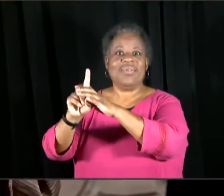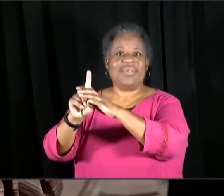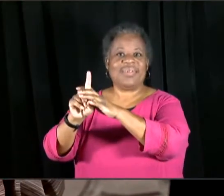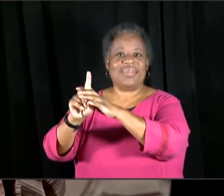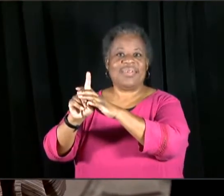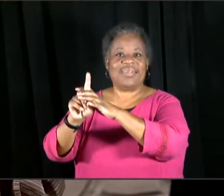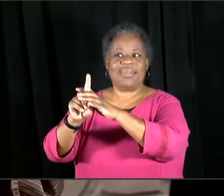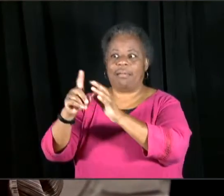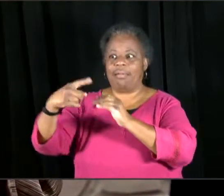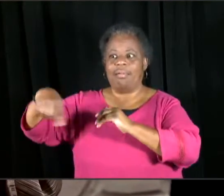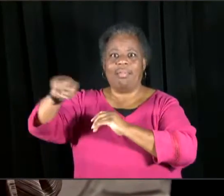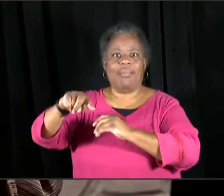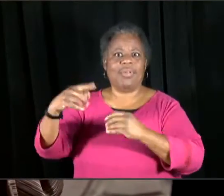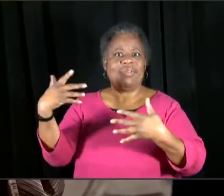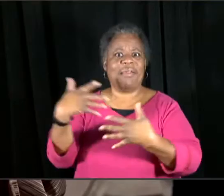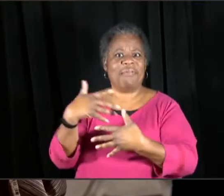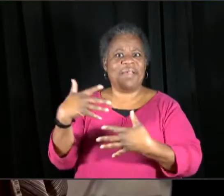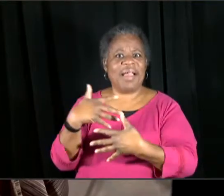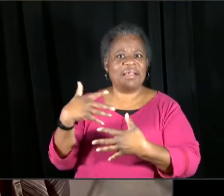And they were terrified.